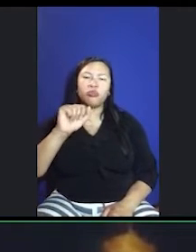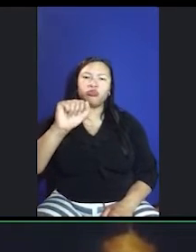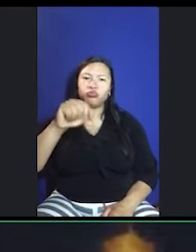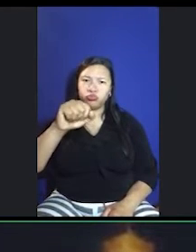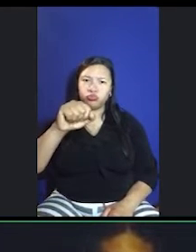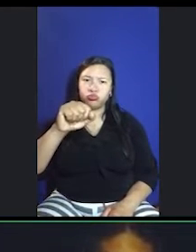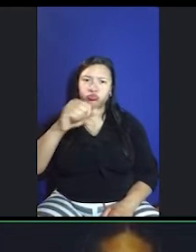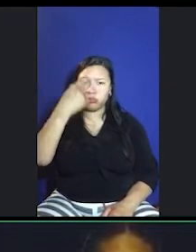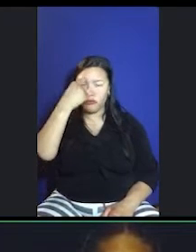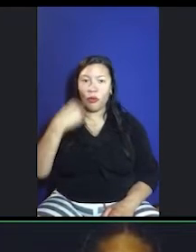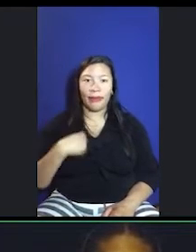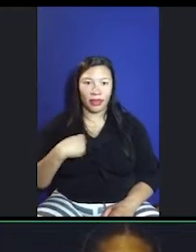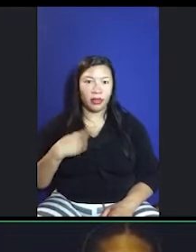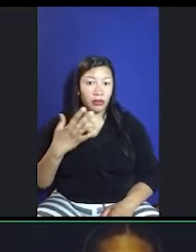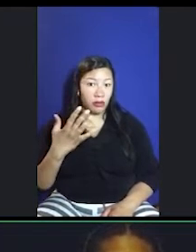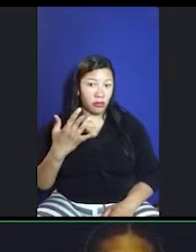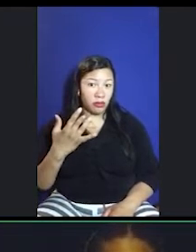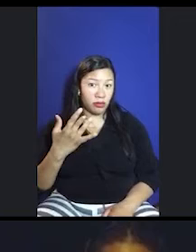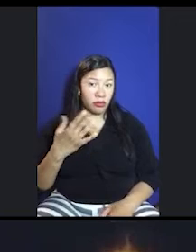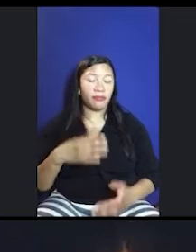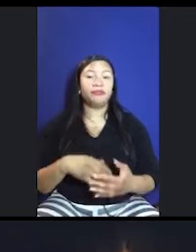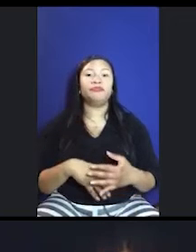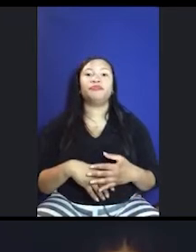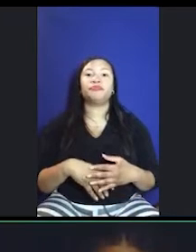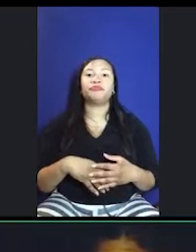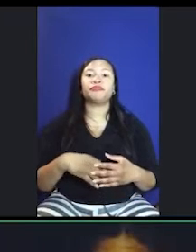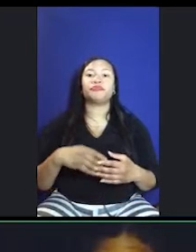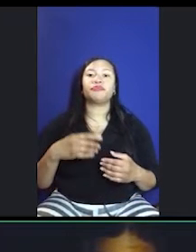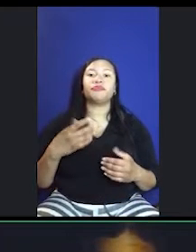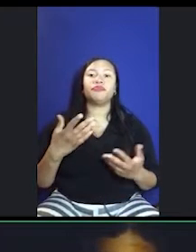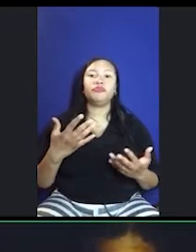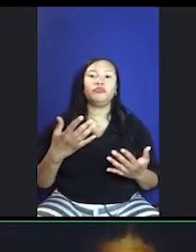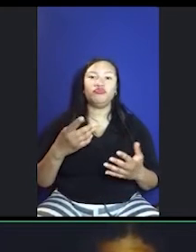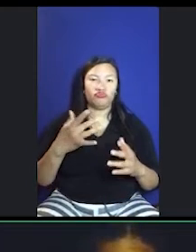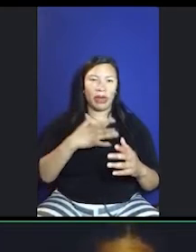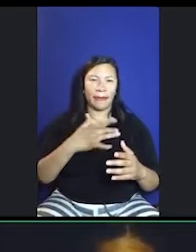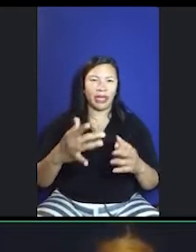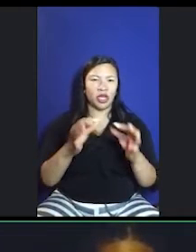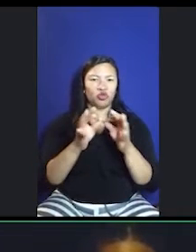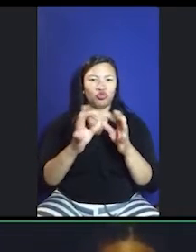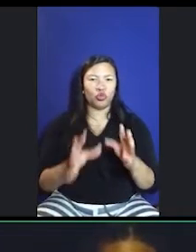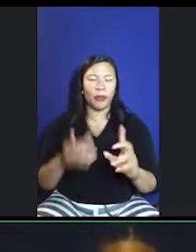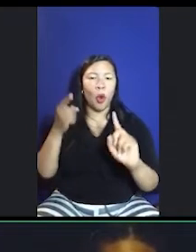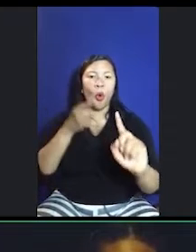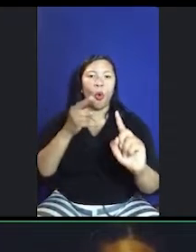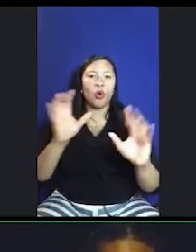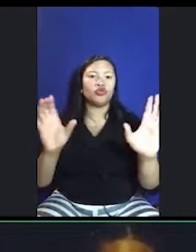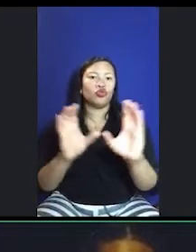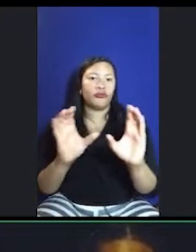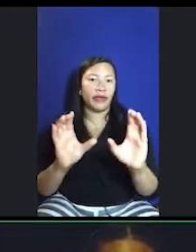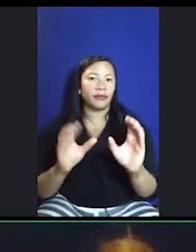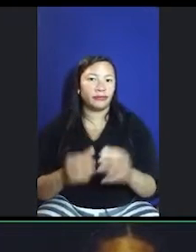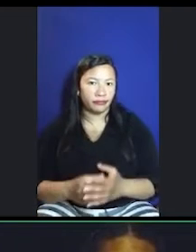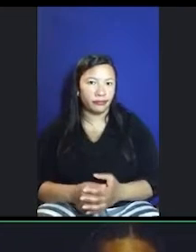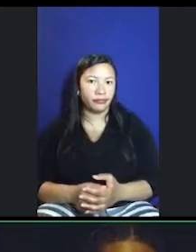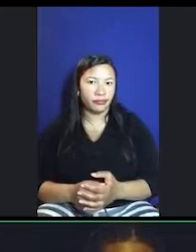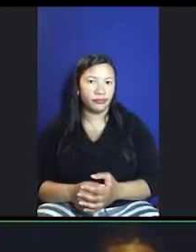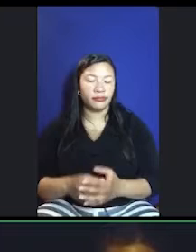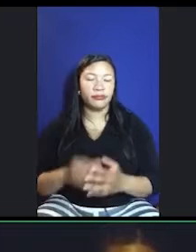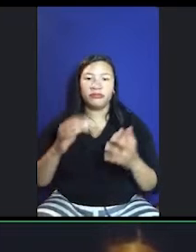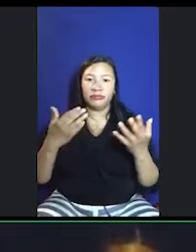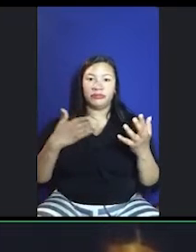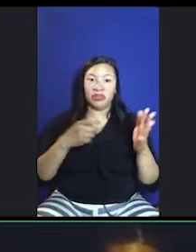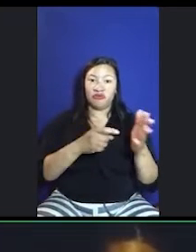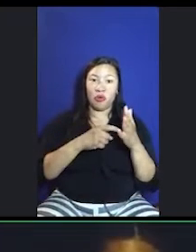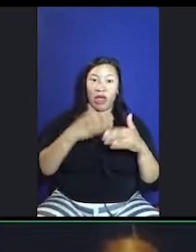me, right? Because I would say one of them, usually interpreters go after certification, and that's a whole process and